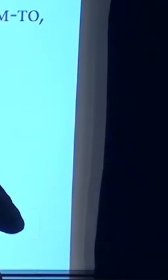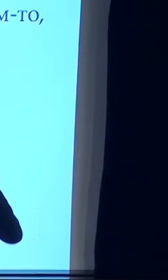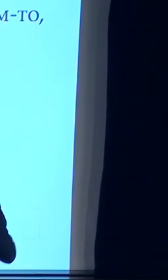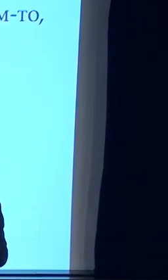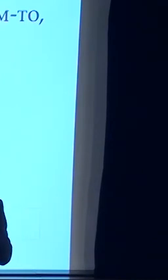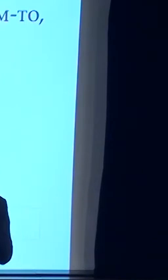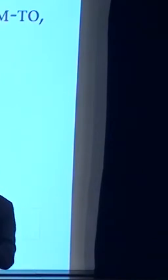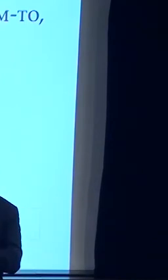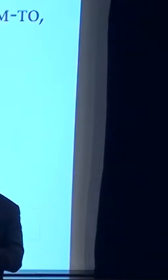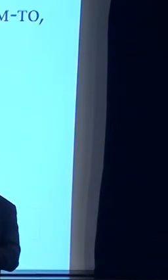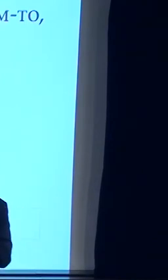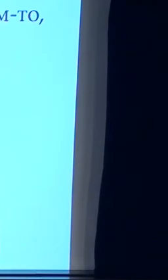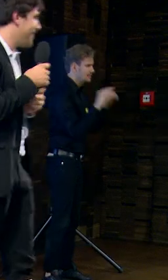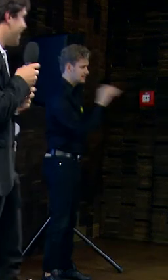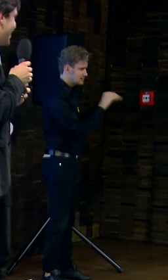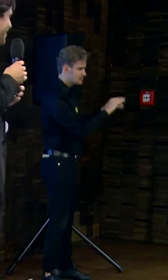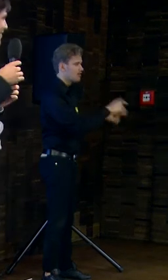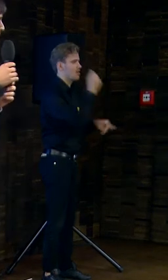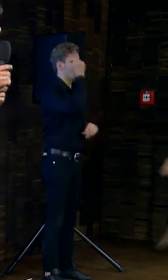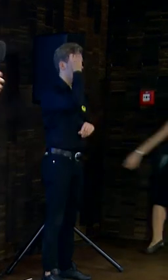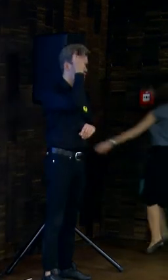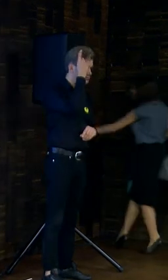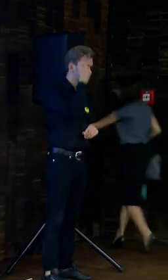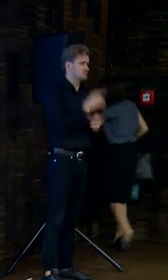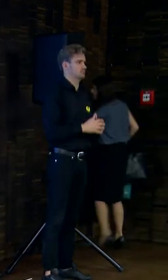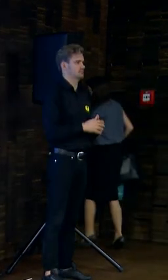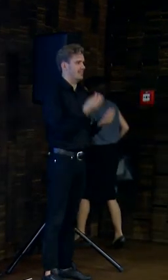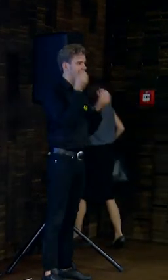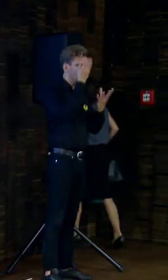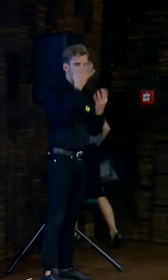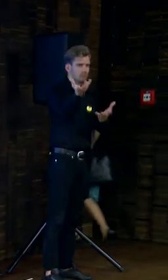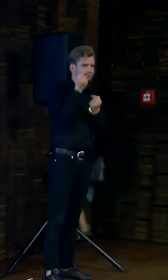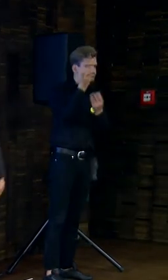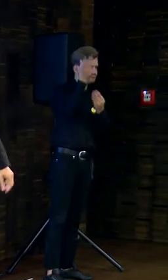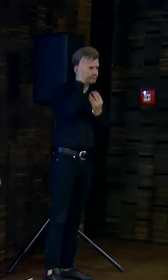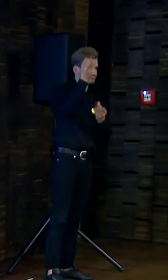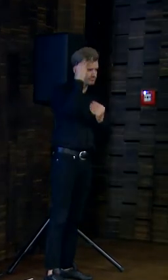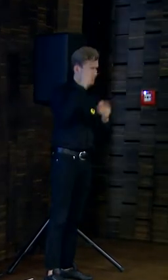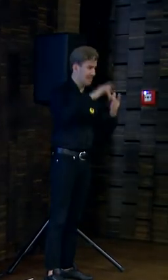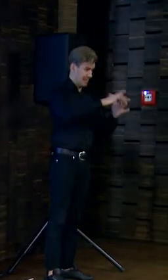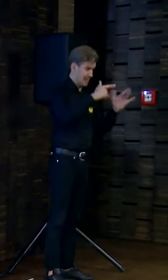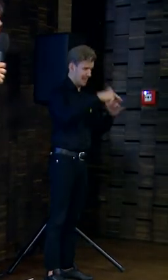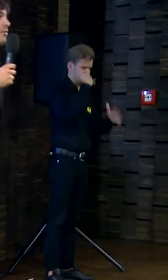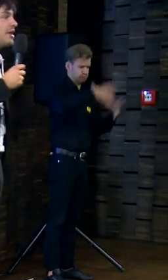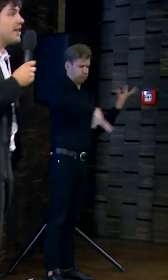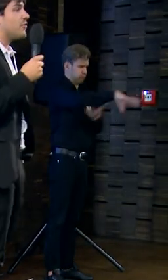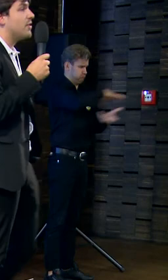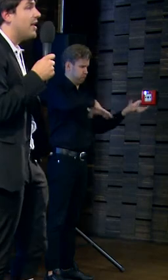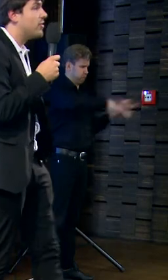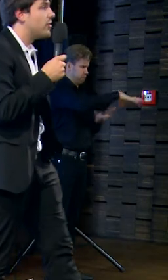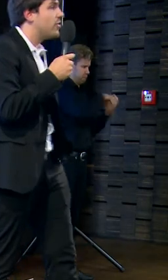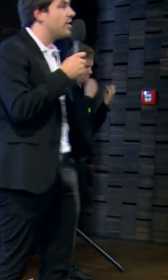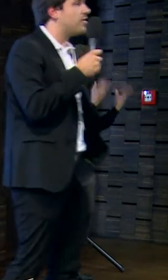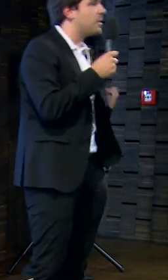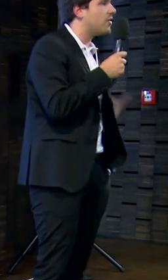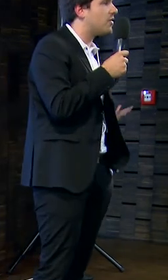understand the complex world of the internet. Yes, that's so true. We're really sorry about the video. What we would like to